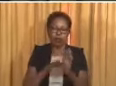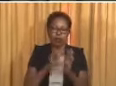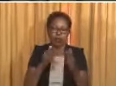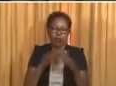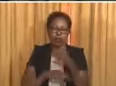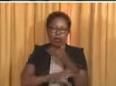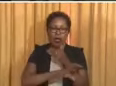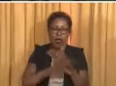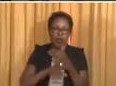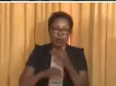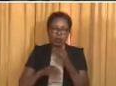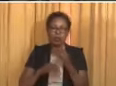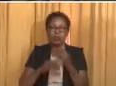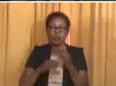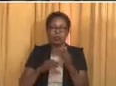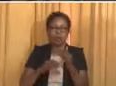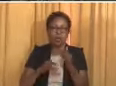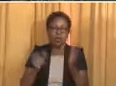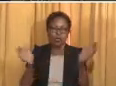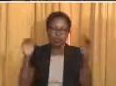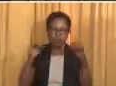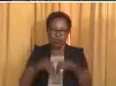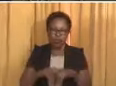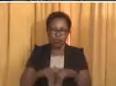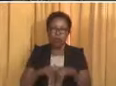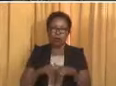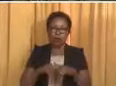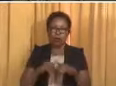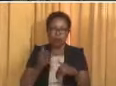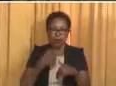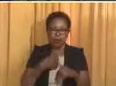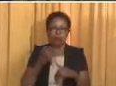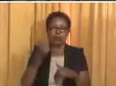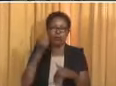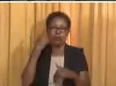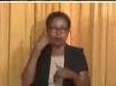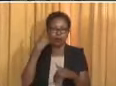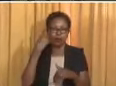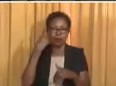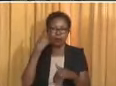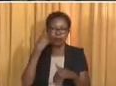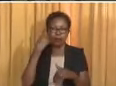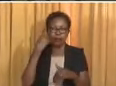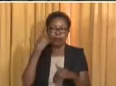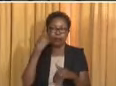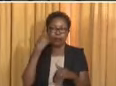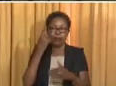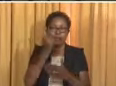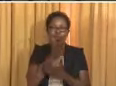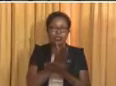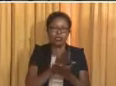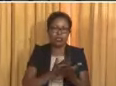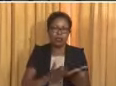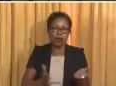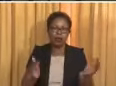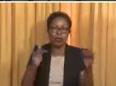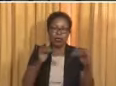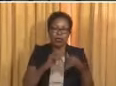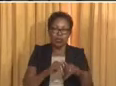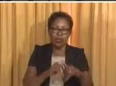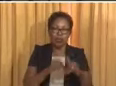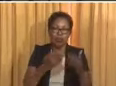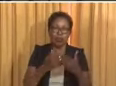I take judicial notice that in compliance with the Constitution and the County Governments Act, county assemblies have standing orders with set guidelines on